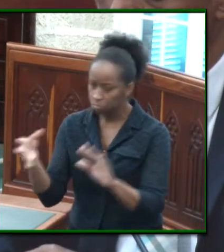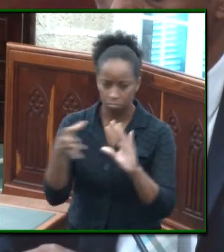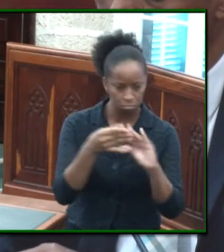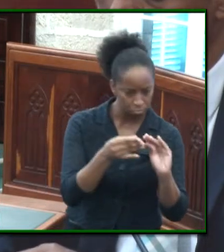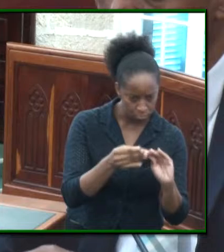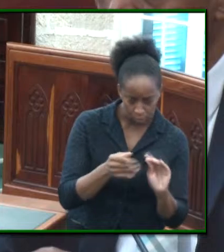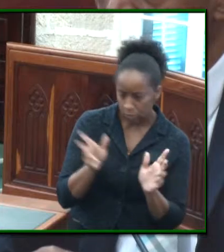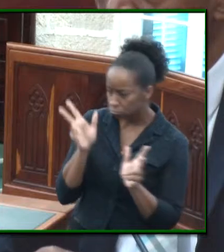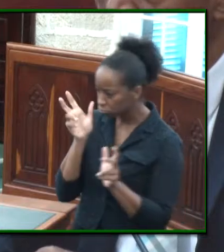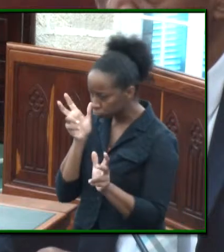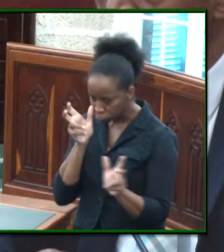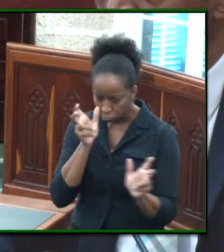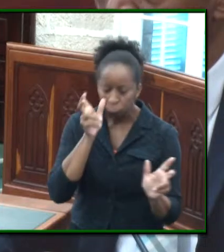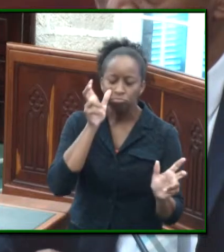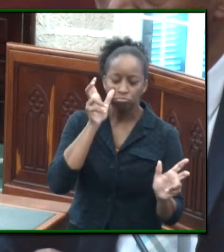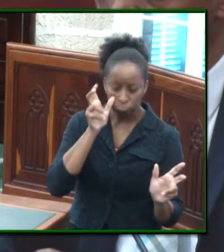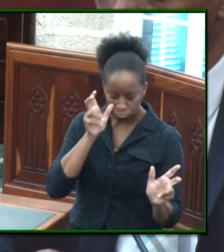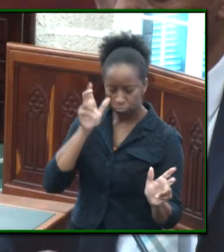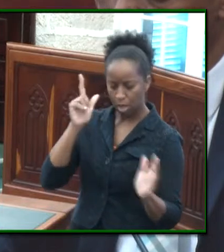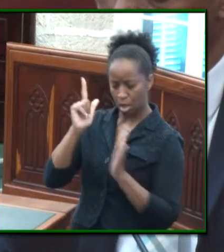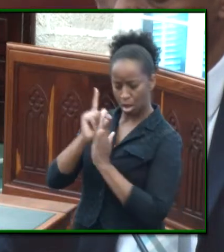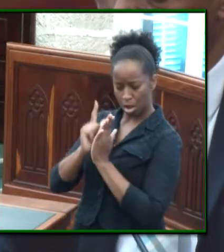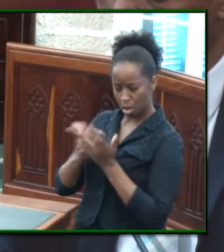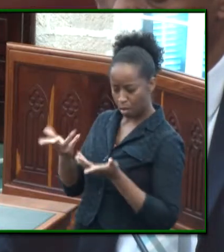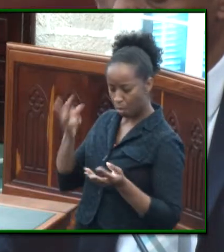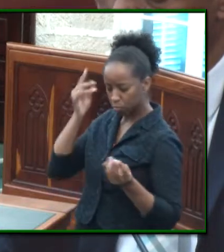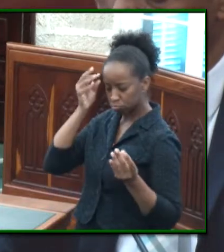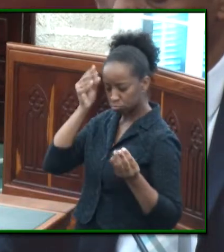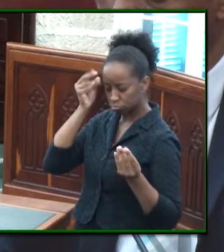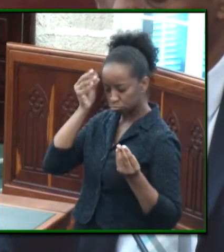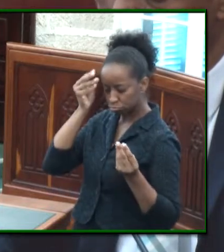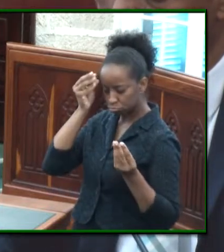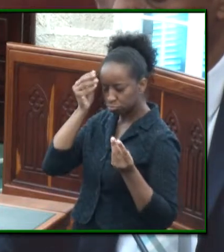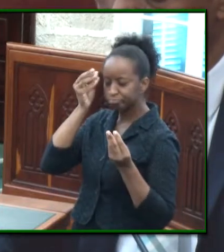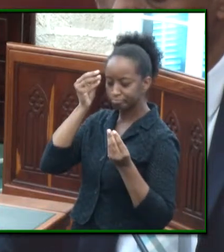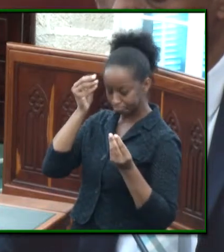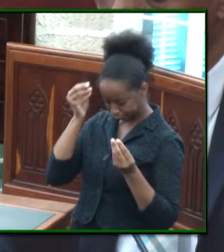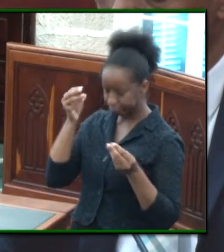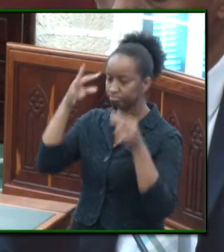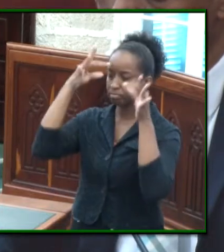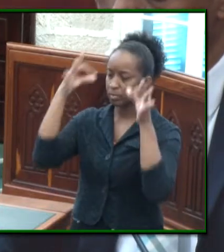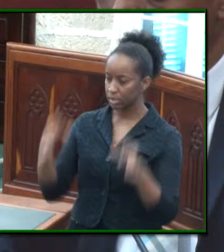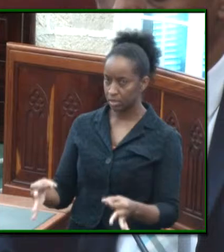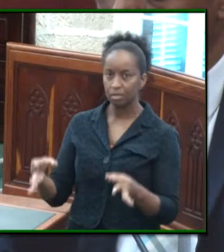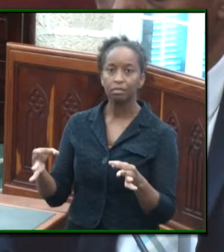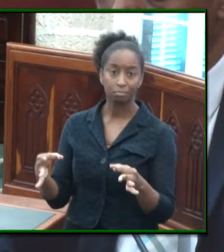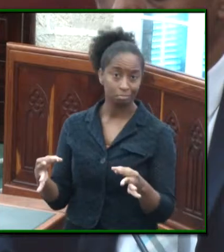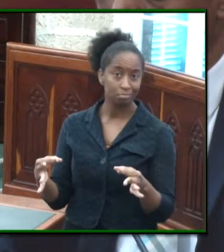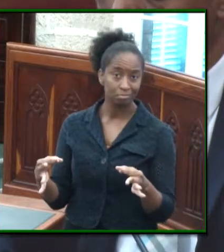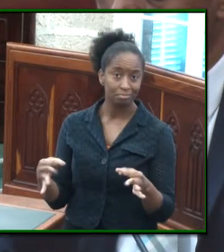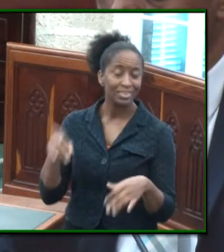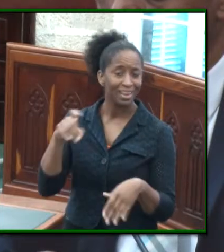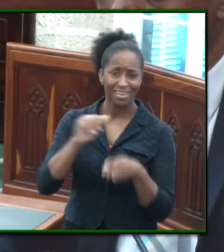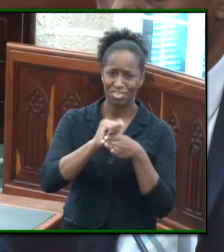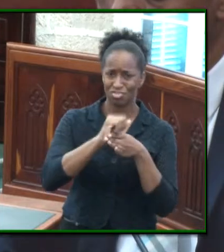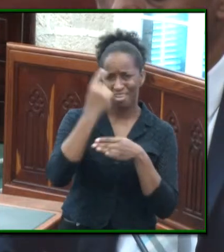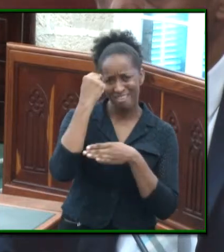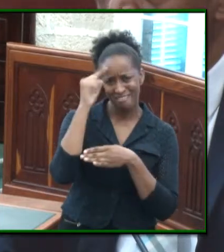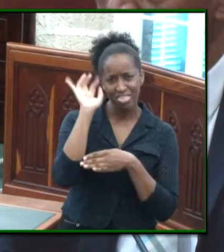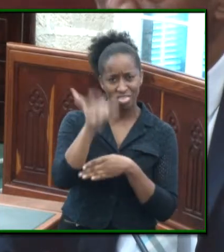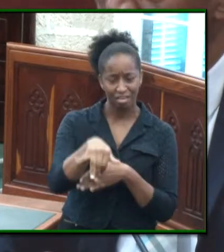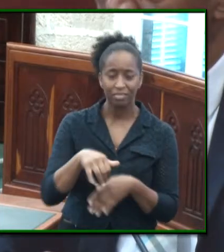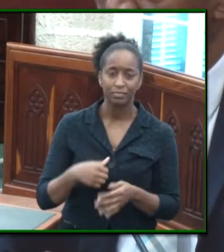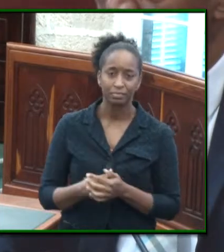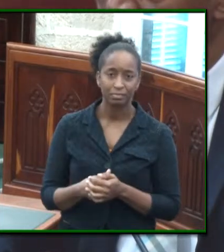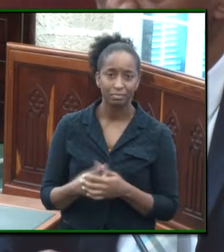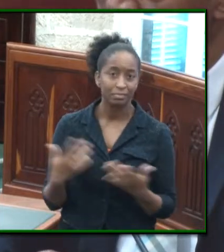dedicated commercial court. We are already seeing the benefits of having a dedicated criminal court. That's all